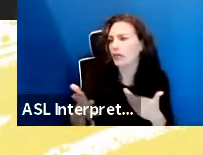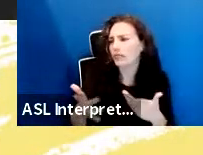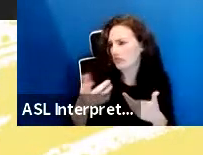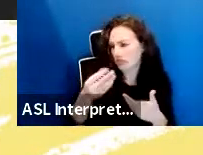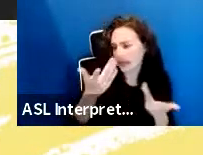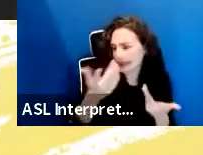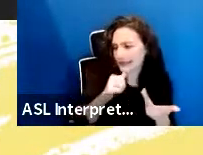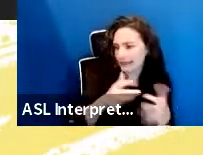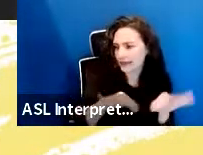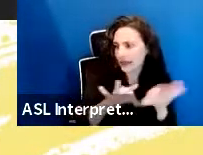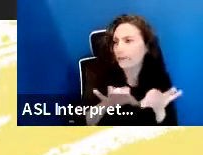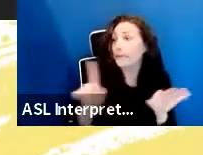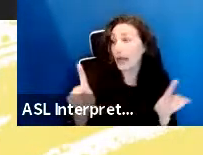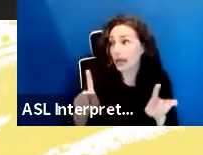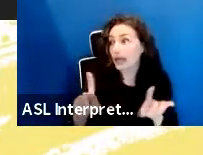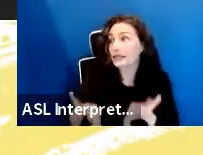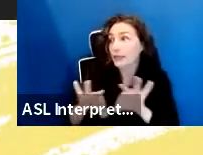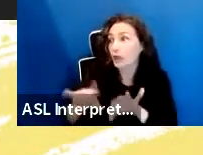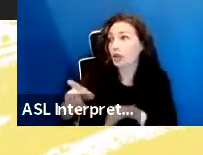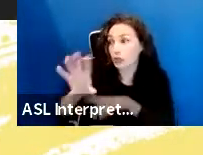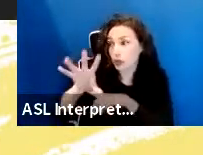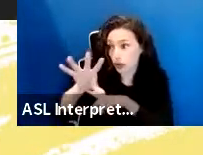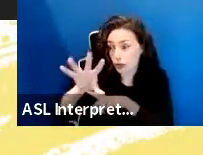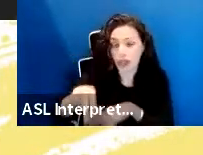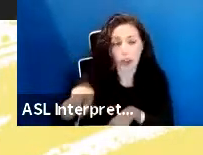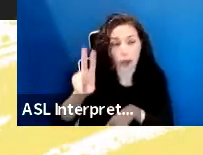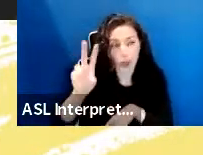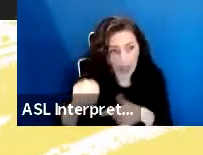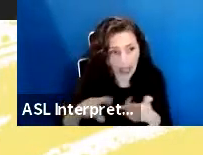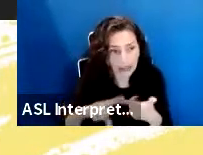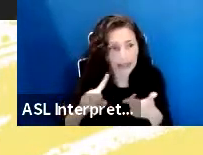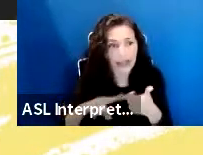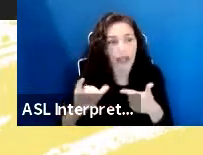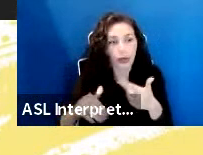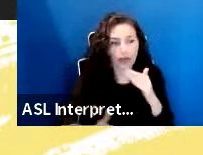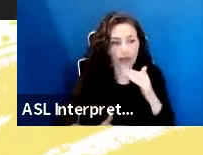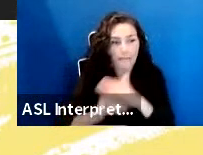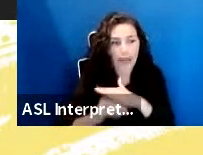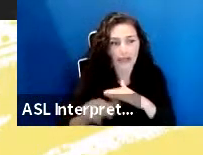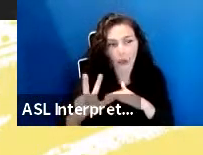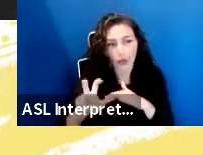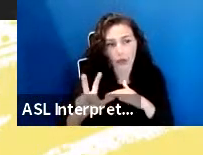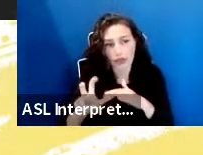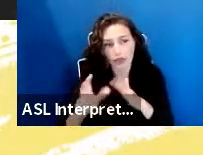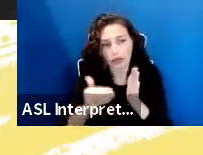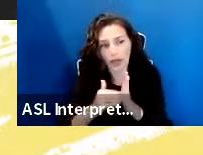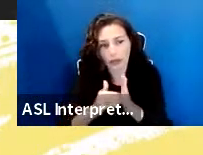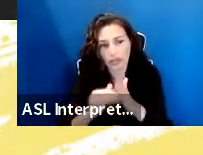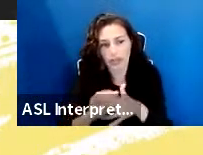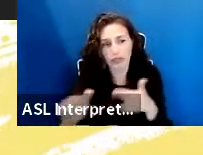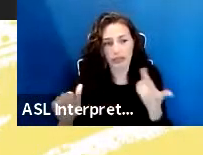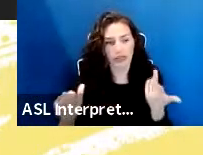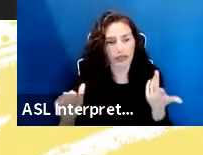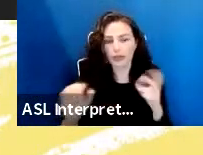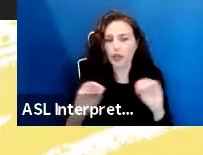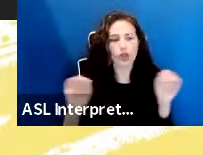that $300,000 ceiling. And there is no runtime on the UPA as